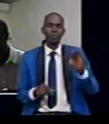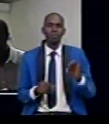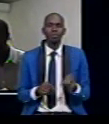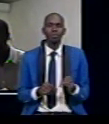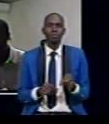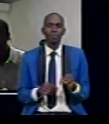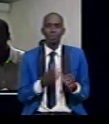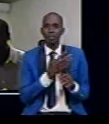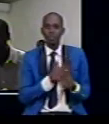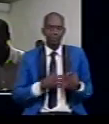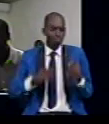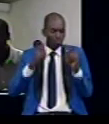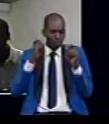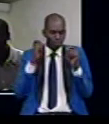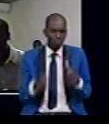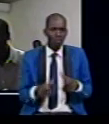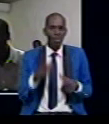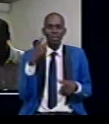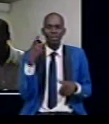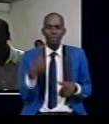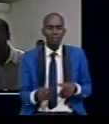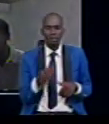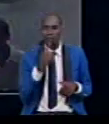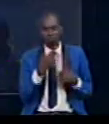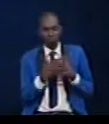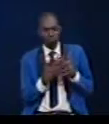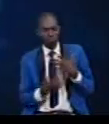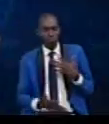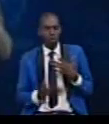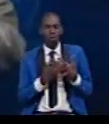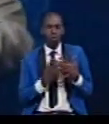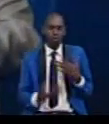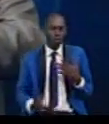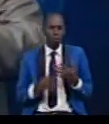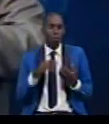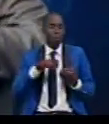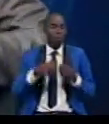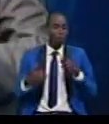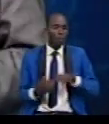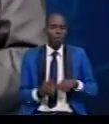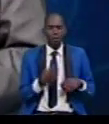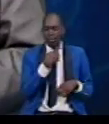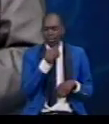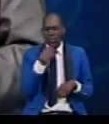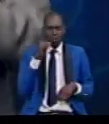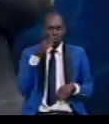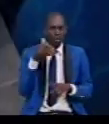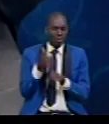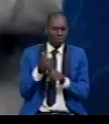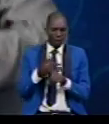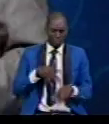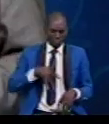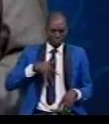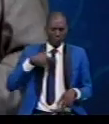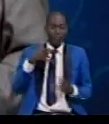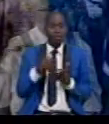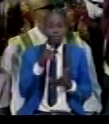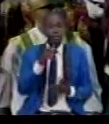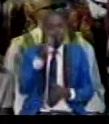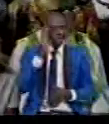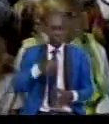the fountain of her blood was dried up, and she felt it in her body. You feel it in your